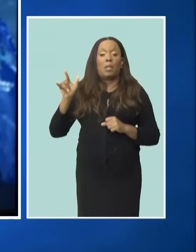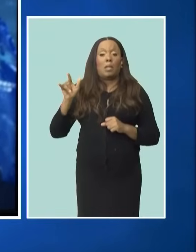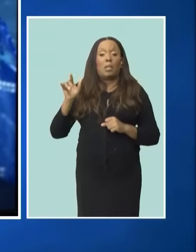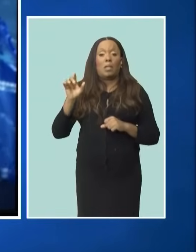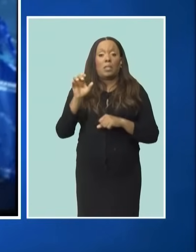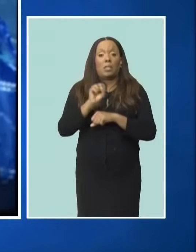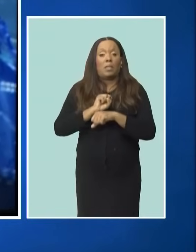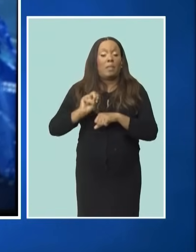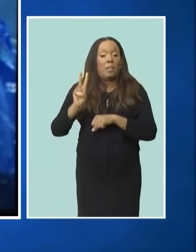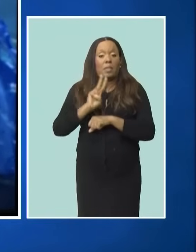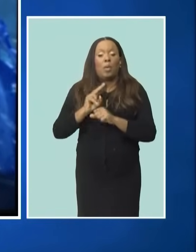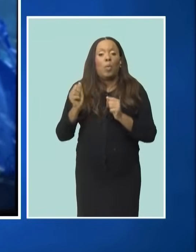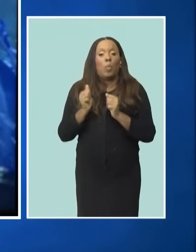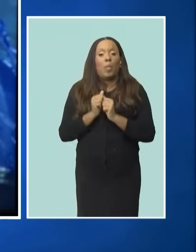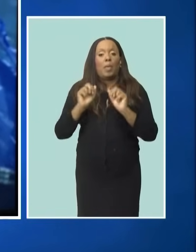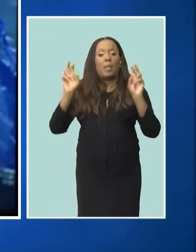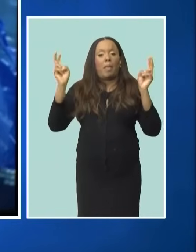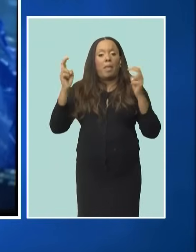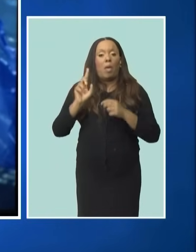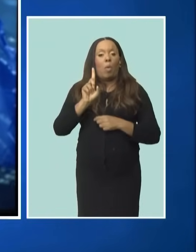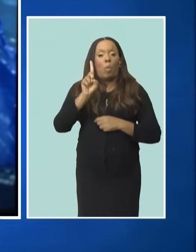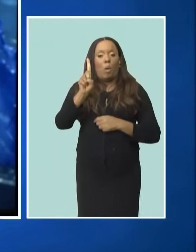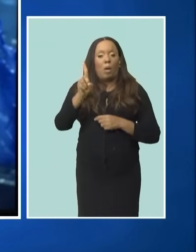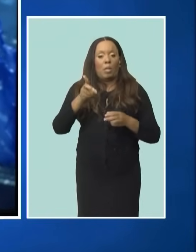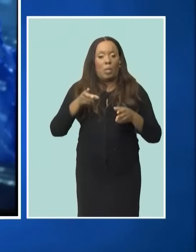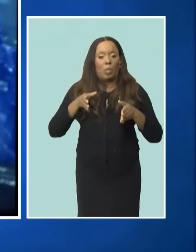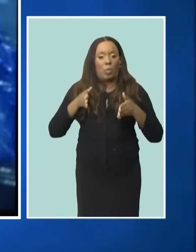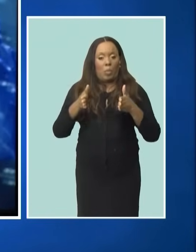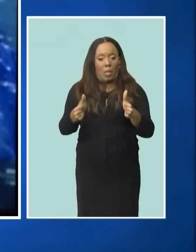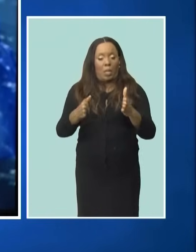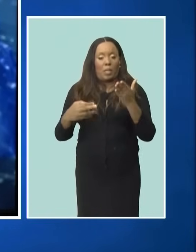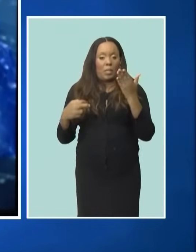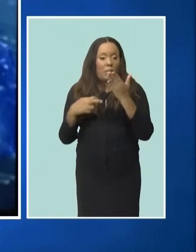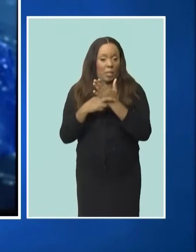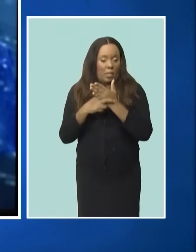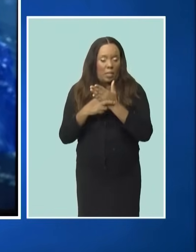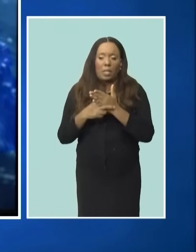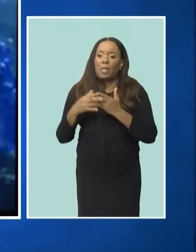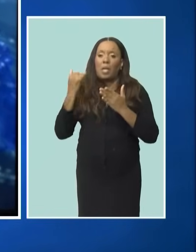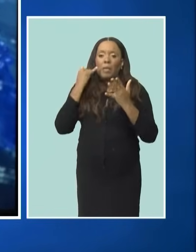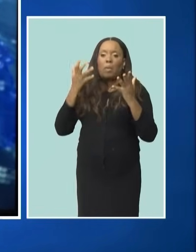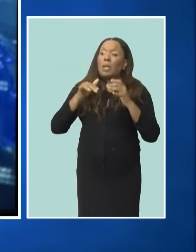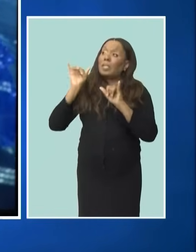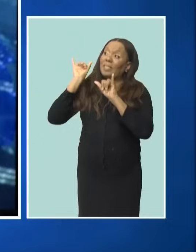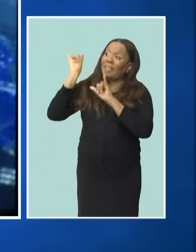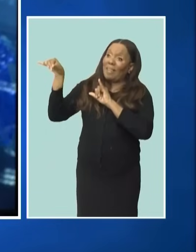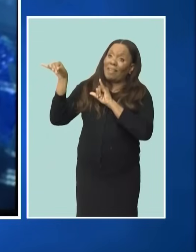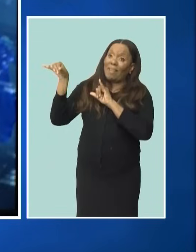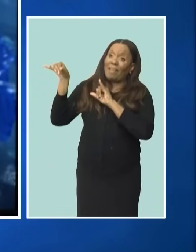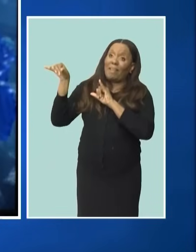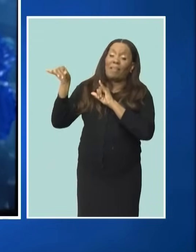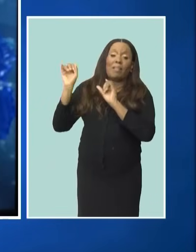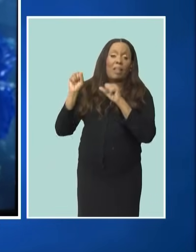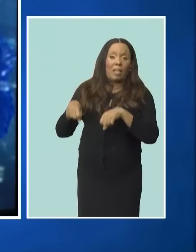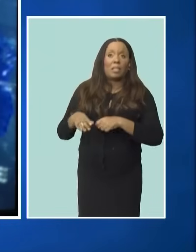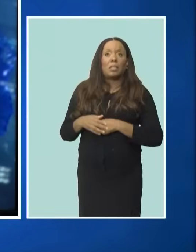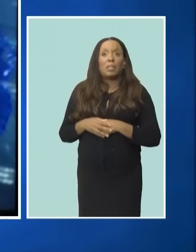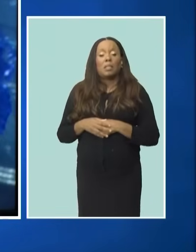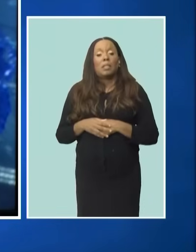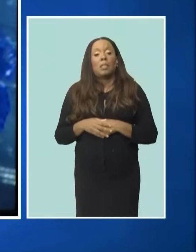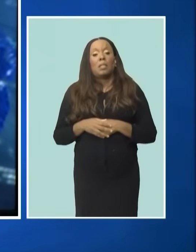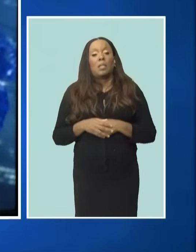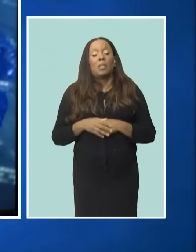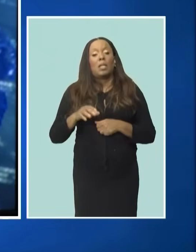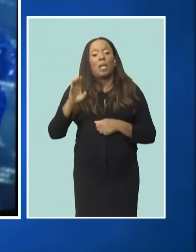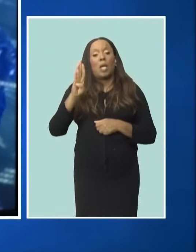two-way ticket, and especially if you intend to remain there indefinitely. In the case of Belize, you will still need